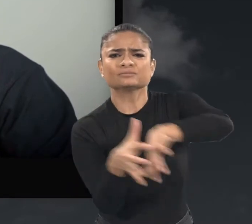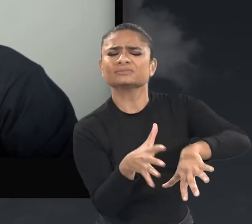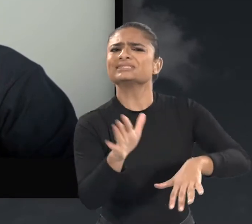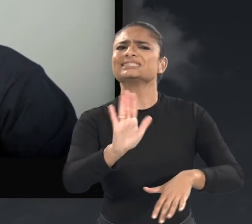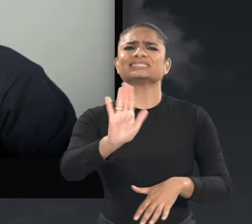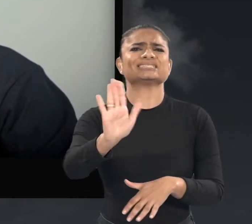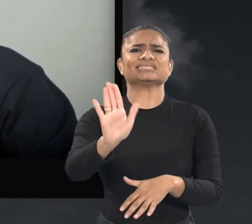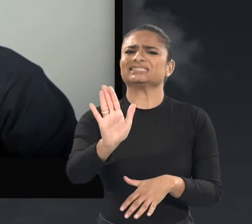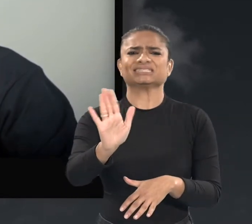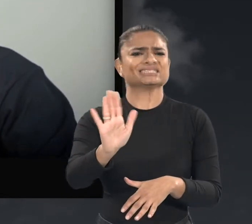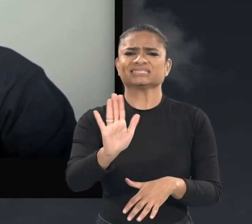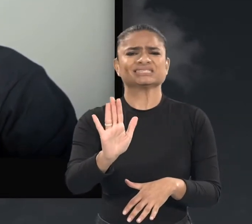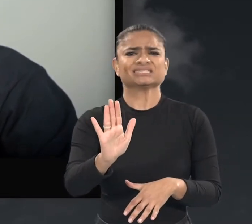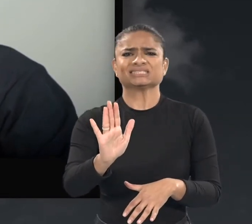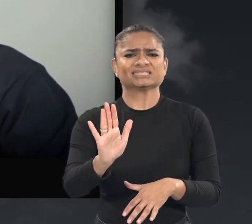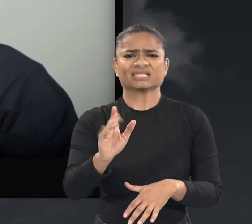we say those